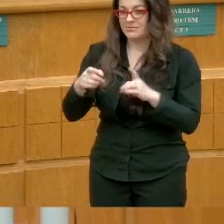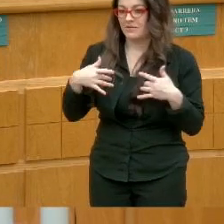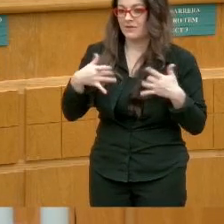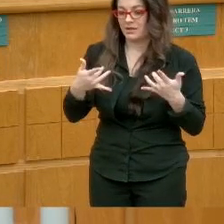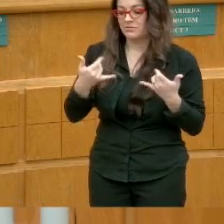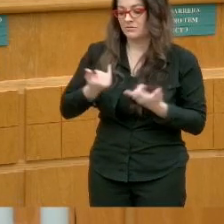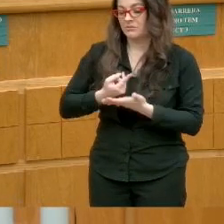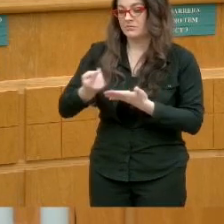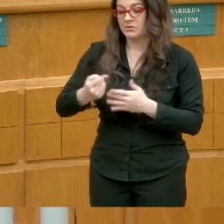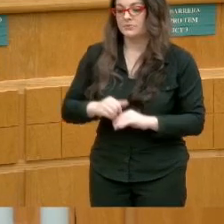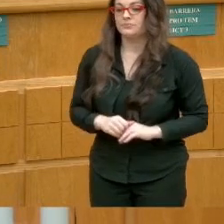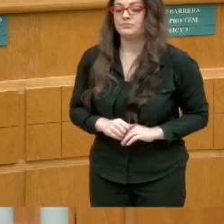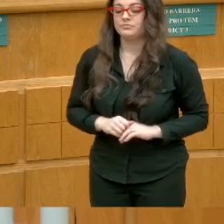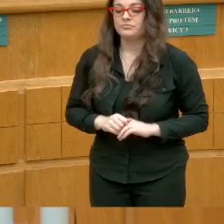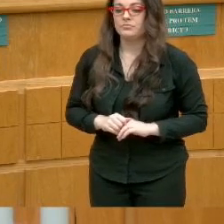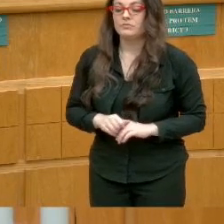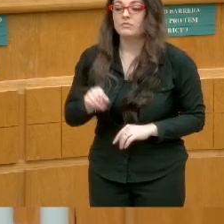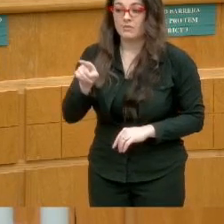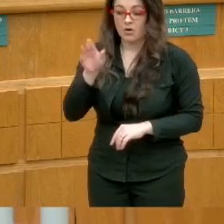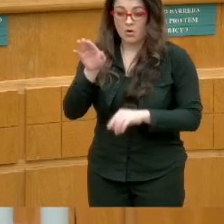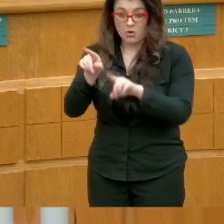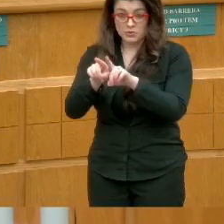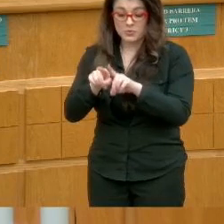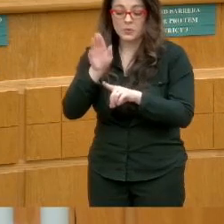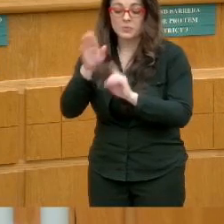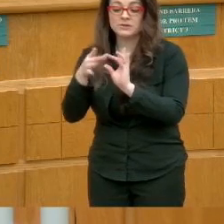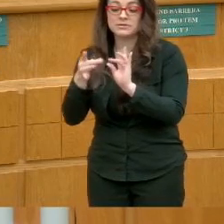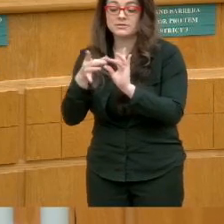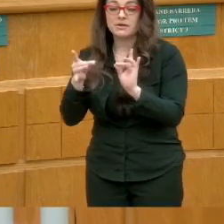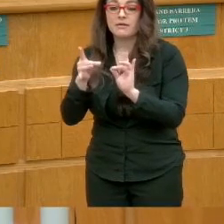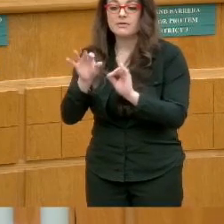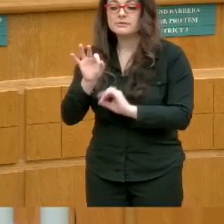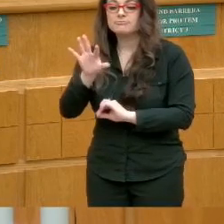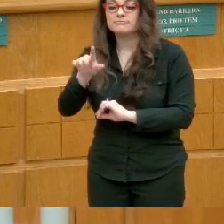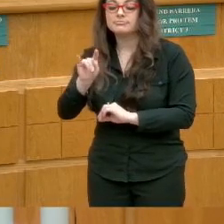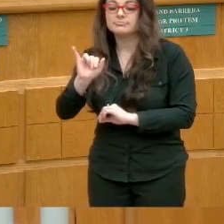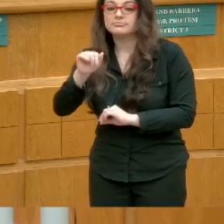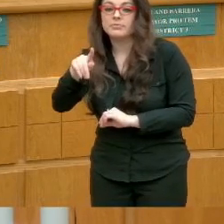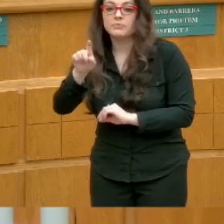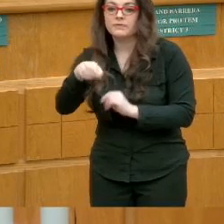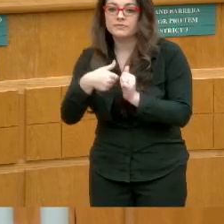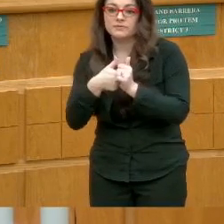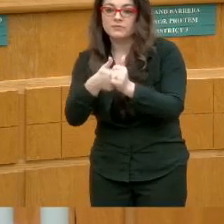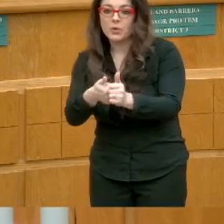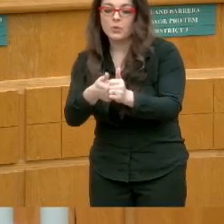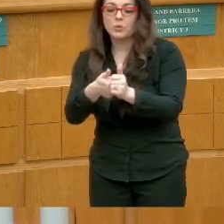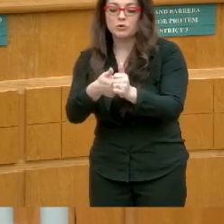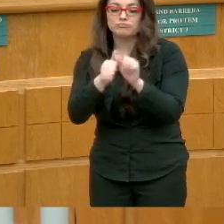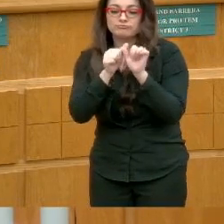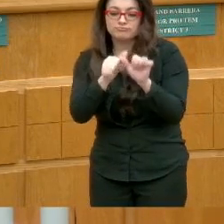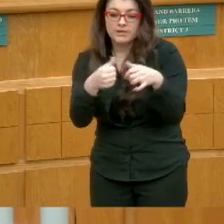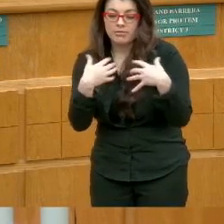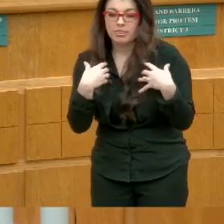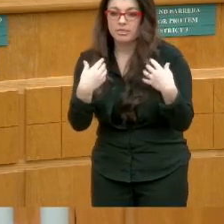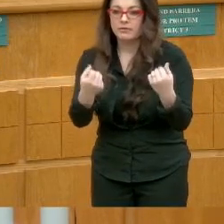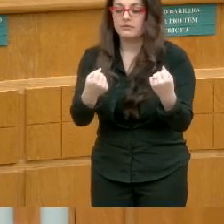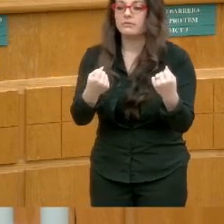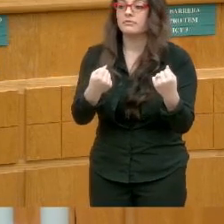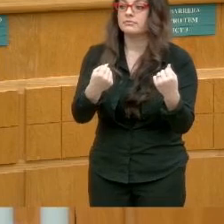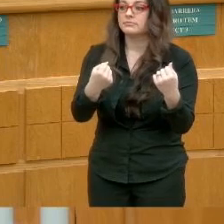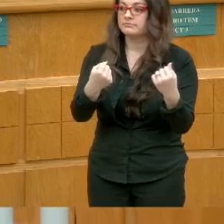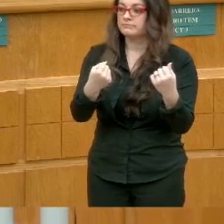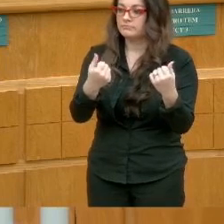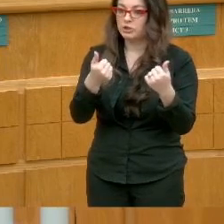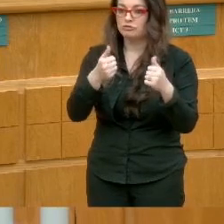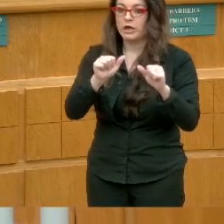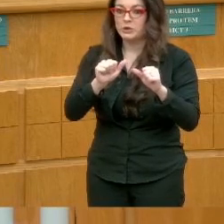will also talk about those tips that we need to follow to stay healthy and keep COVID-19